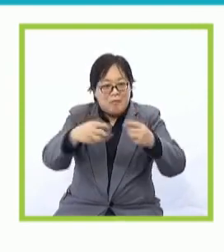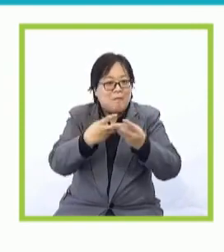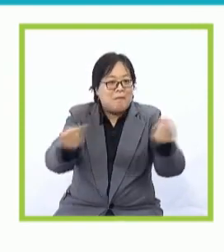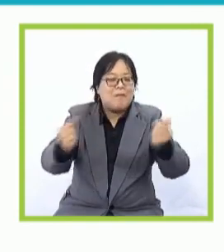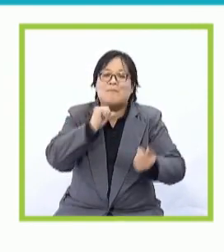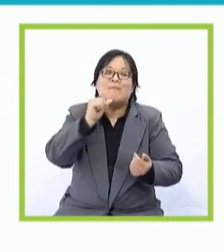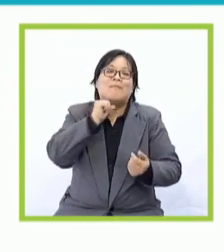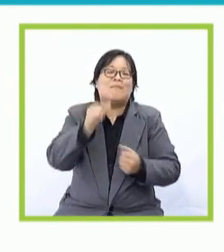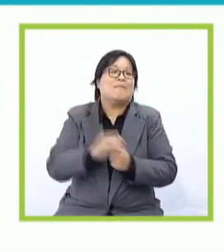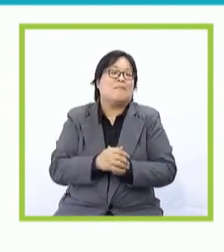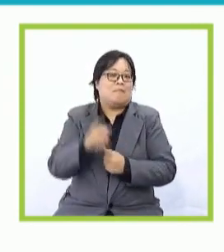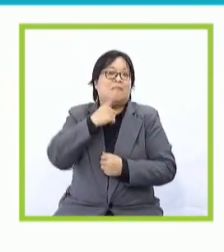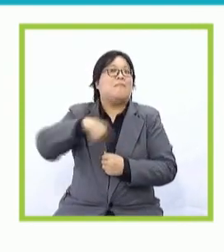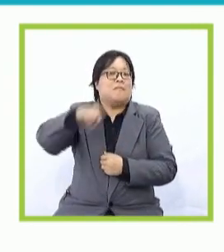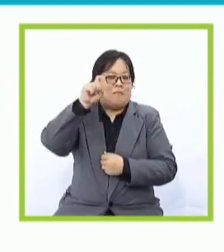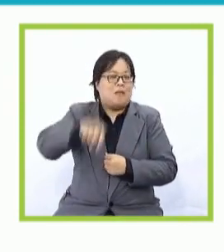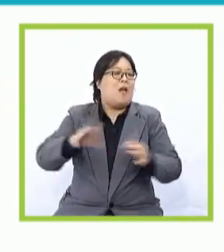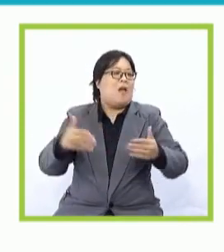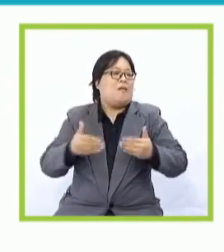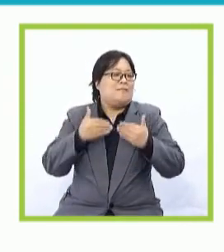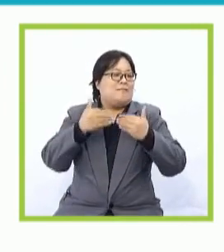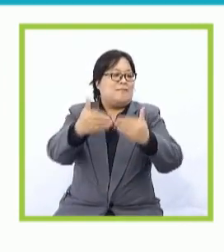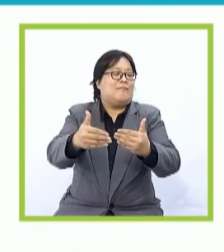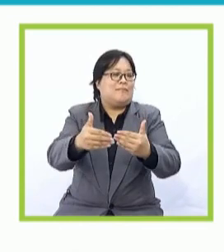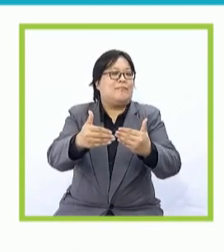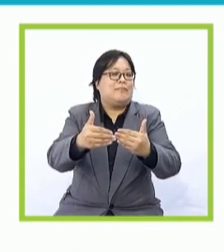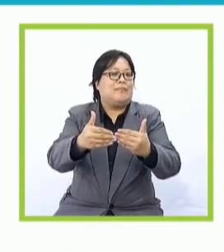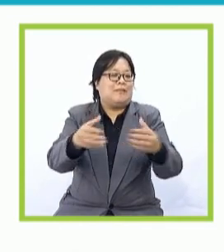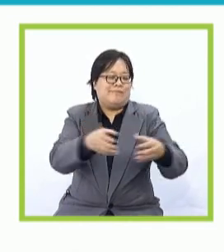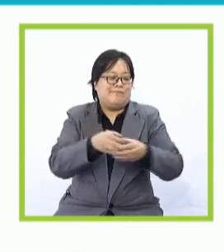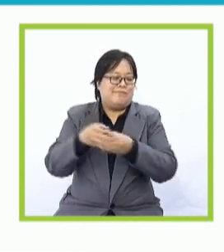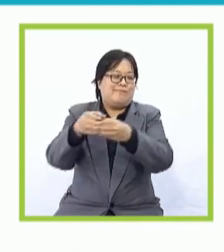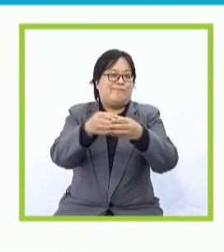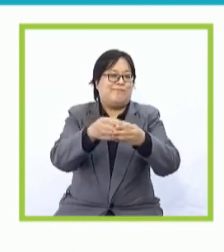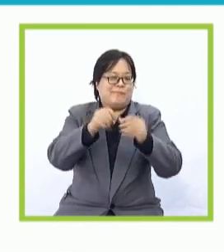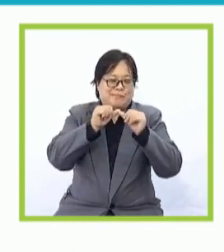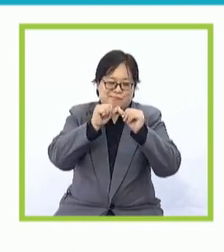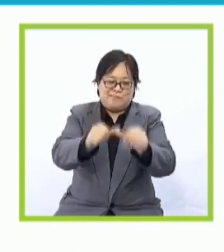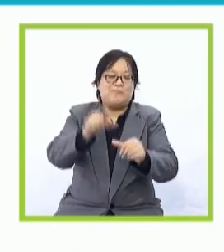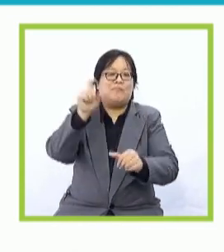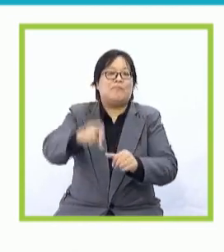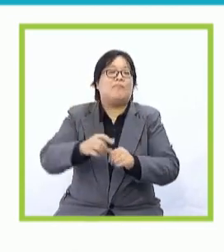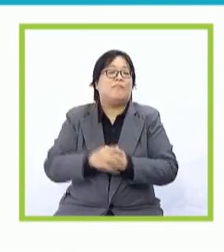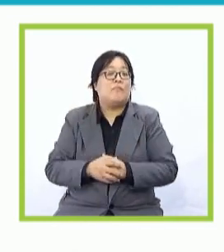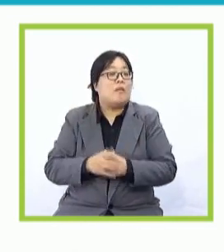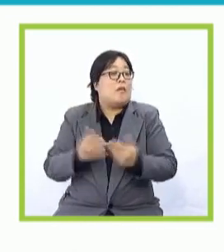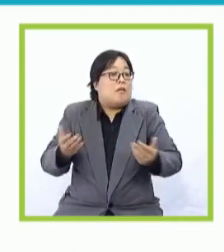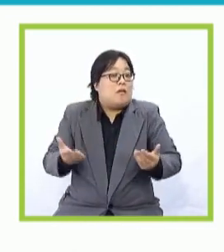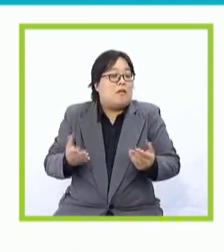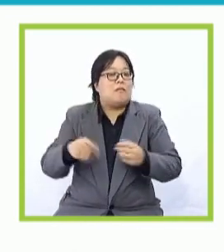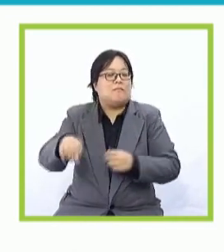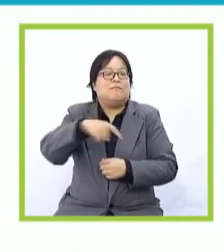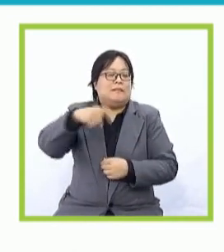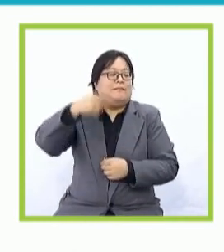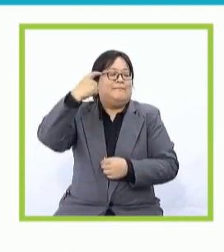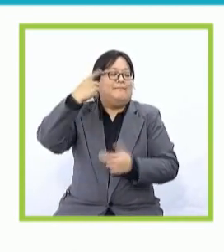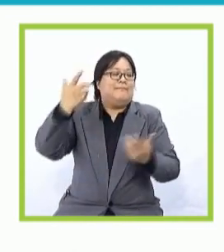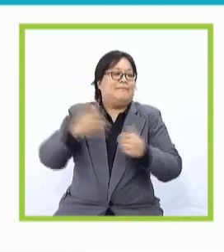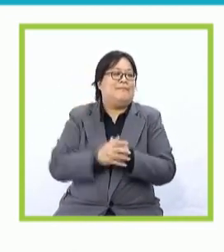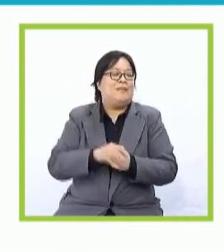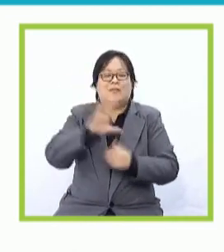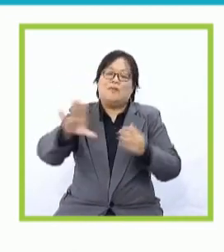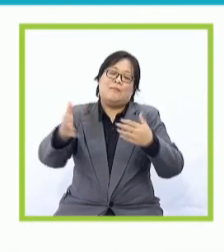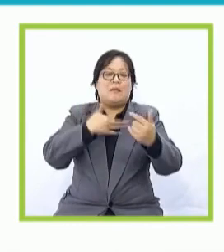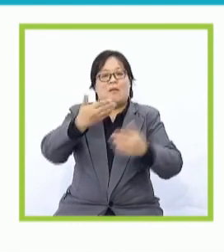need is they need to be able to sustain a coalition over time. One of the things that they need to get away from thinking is that they'll do it all on their